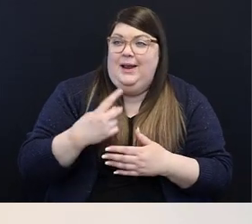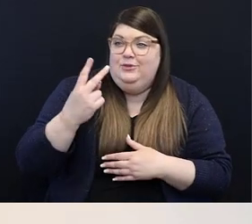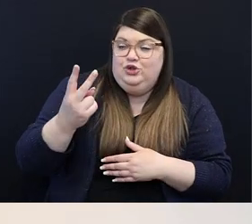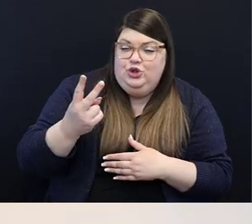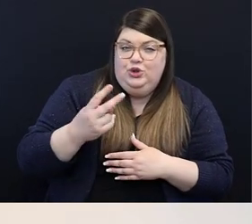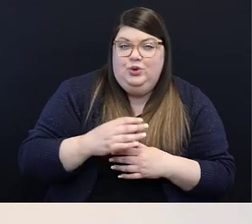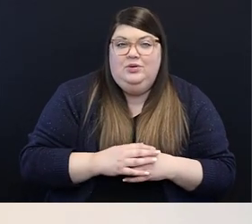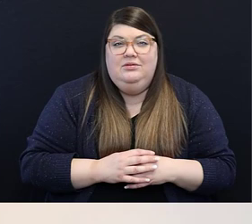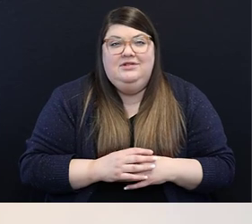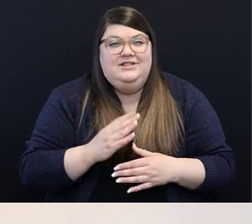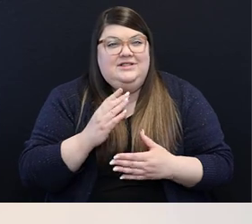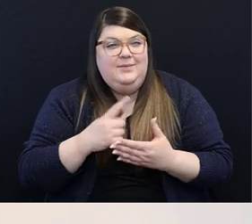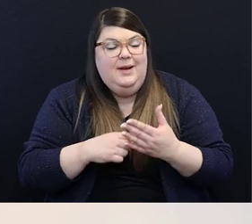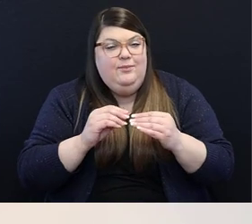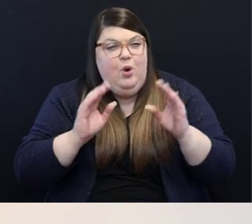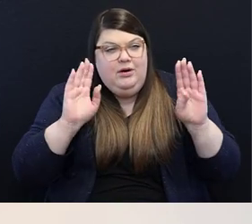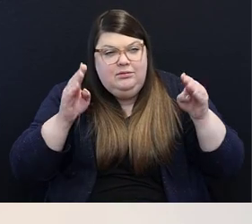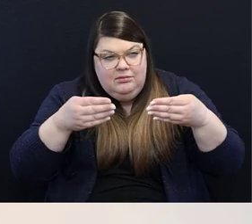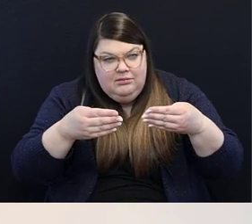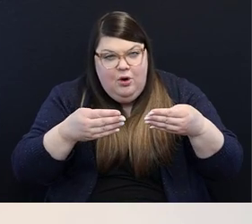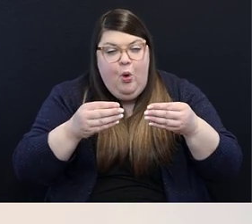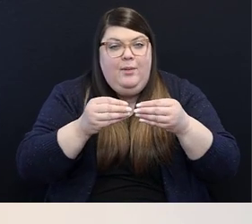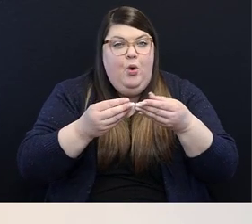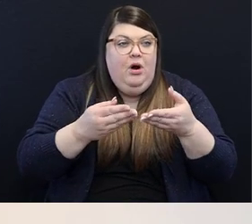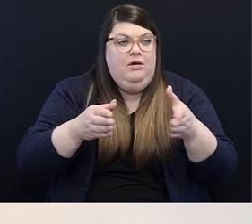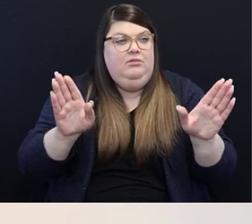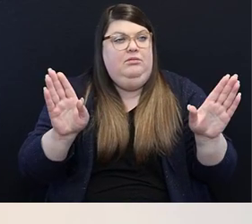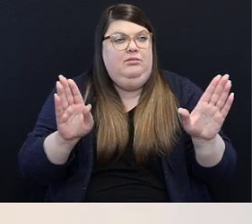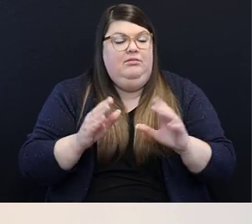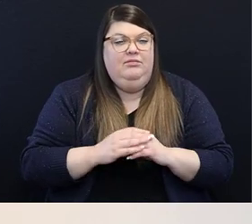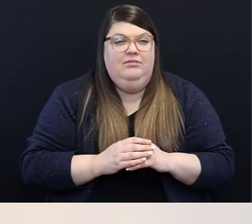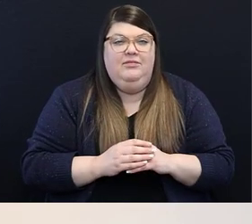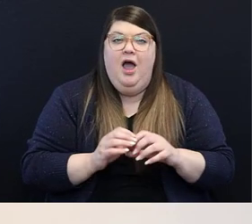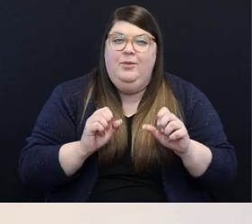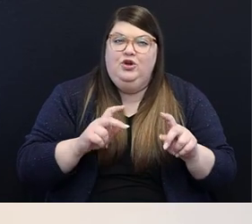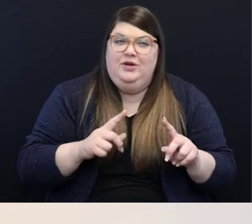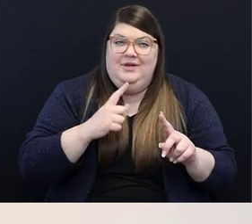and then opportunities, since the work is often quite big in scale, to